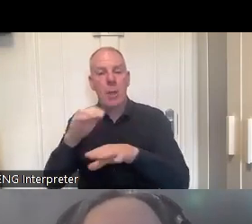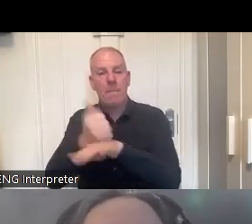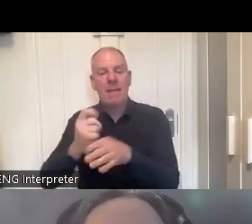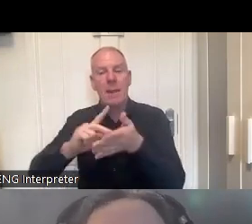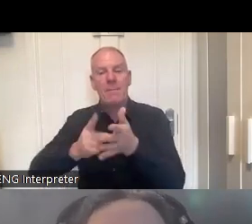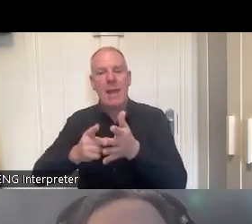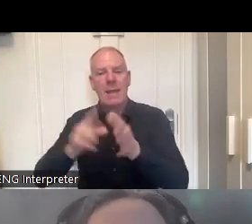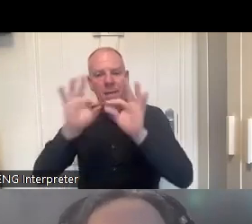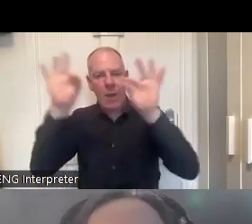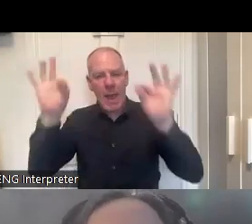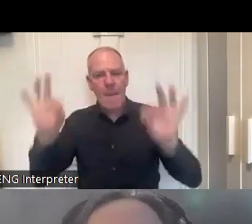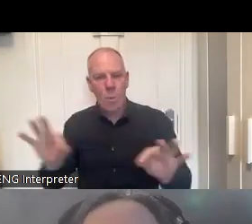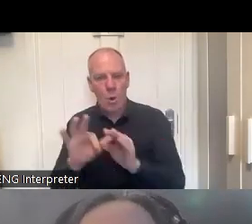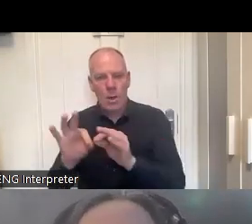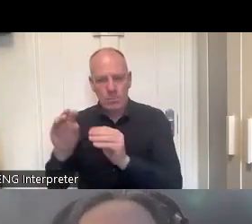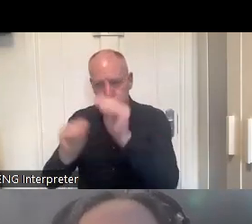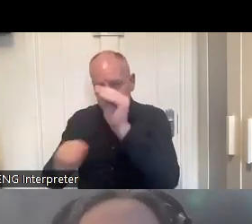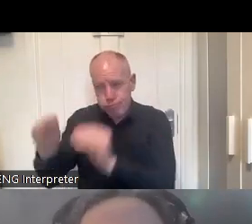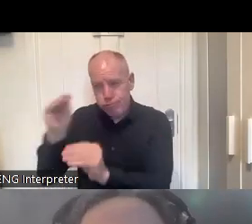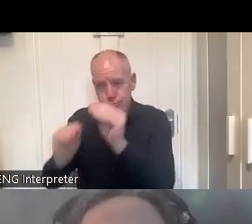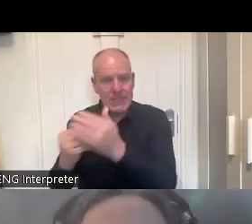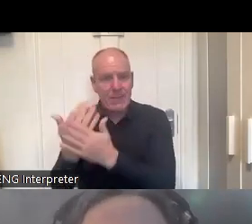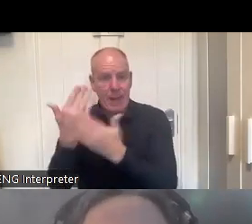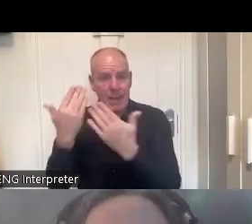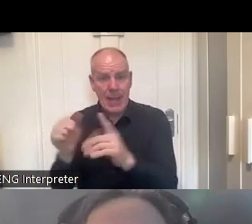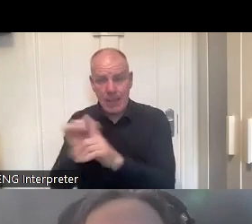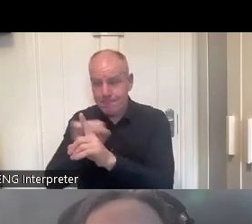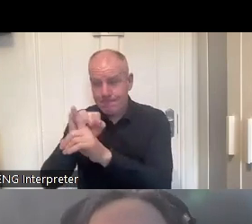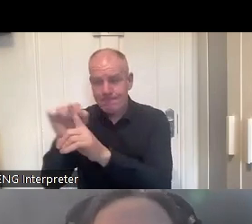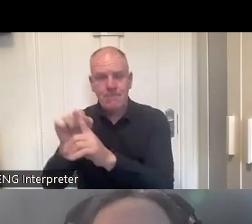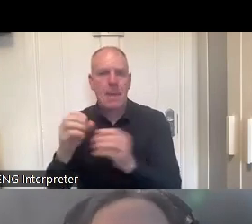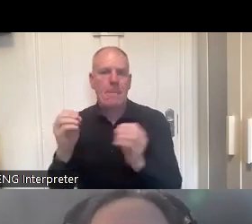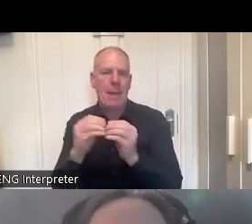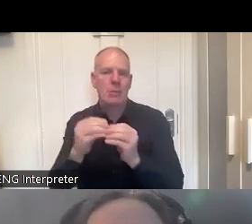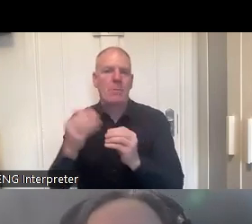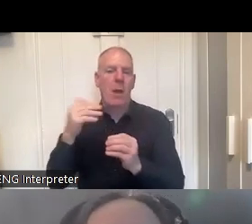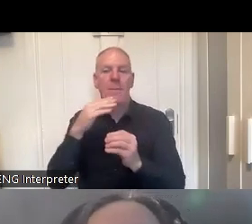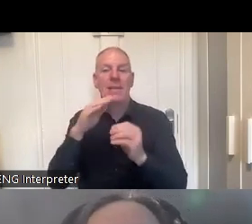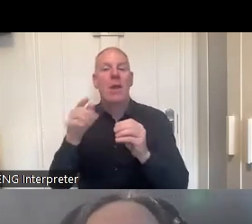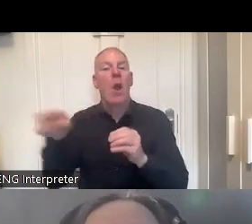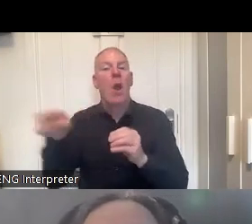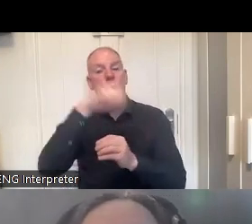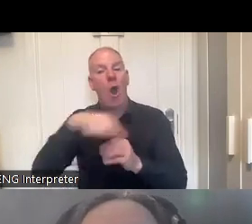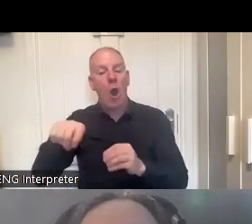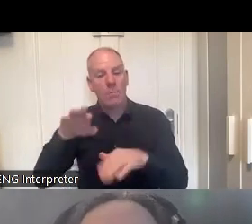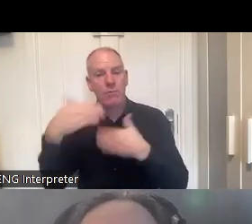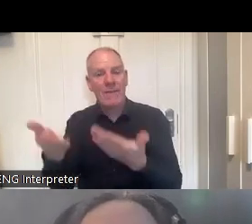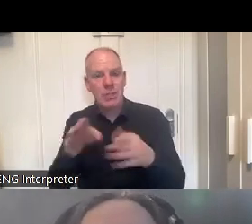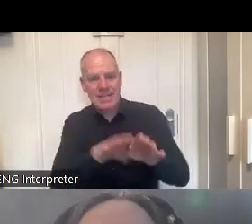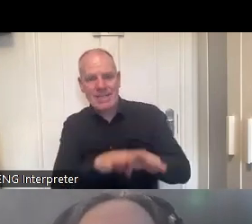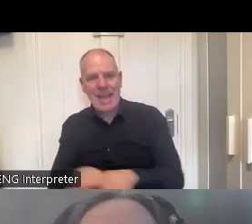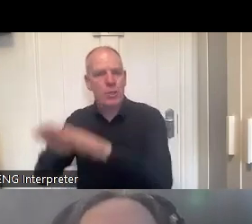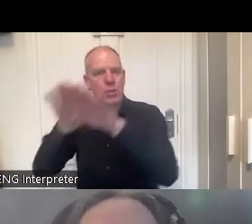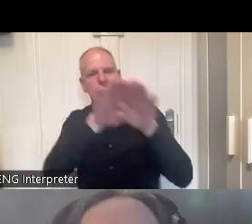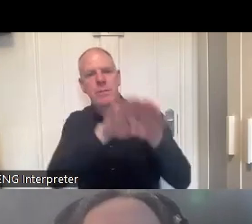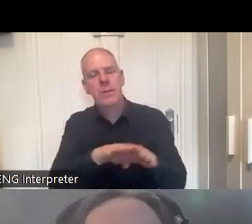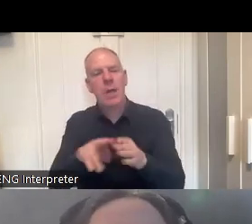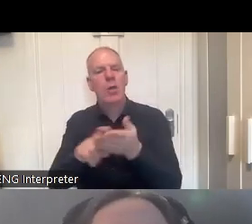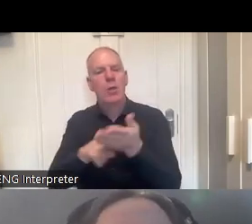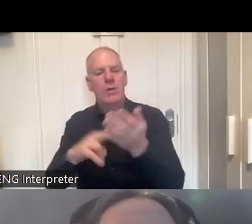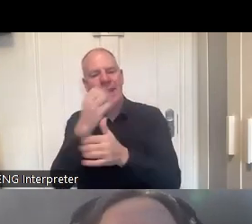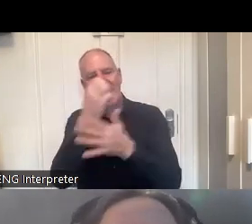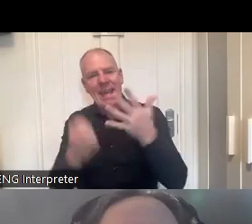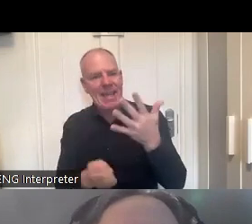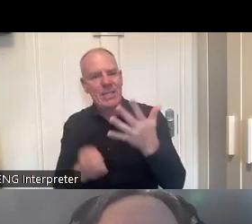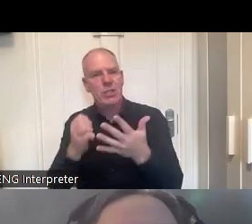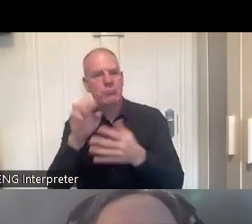which is in development. I referred to it earlier on. It'll enable standardization of how this is used in each of the regions.